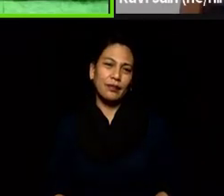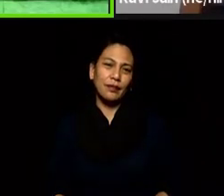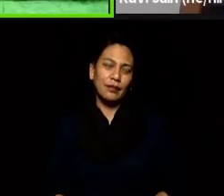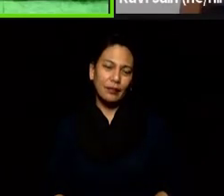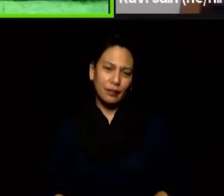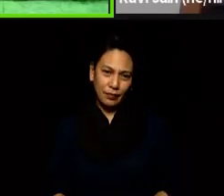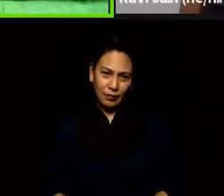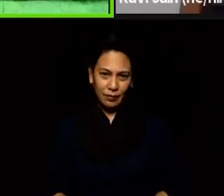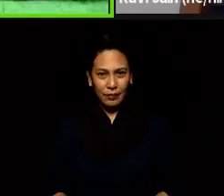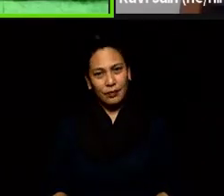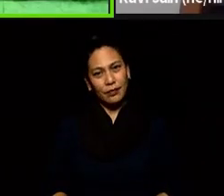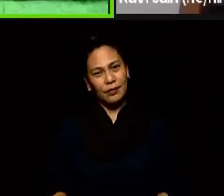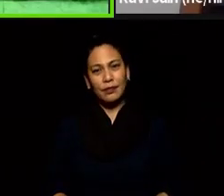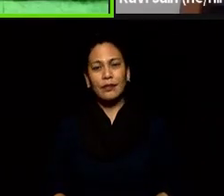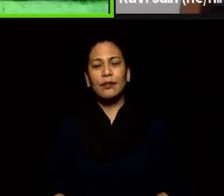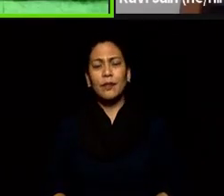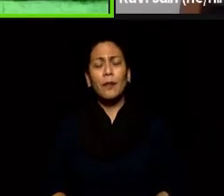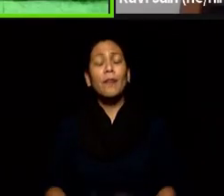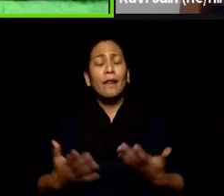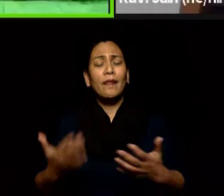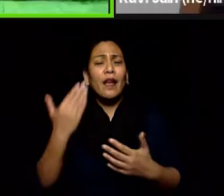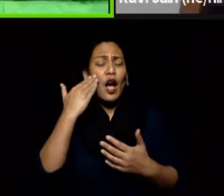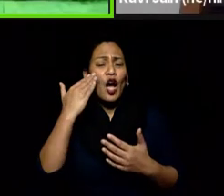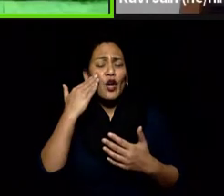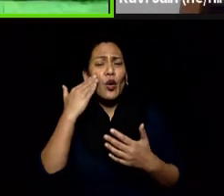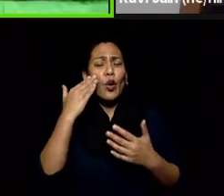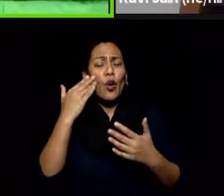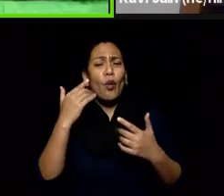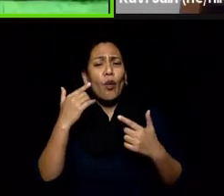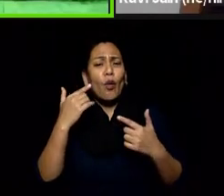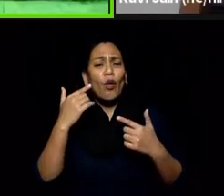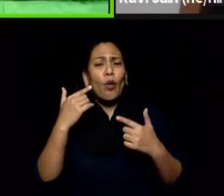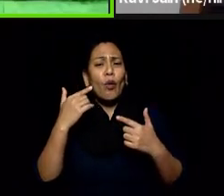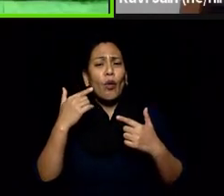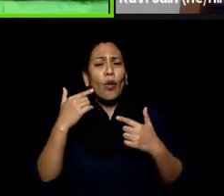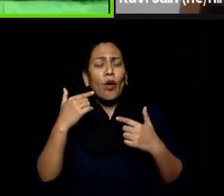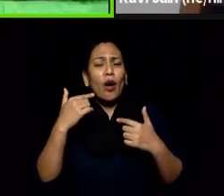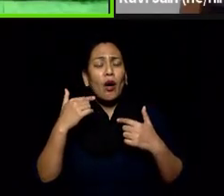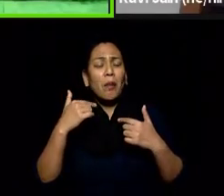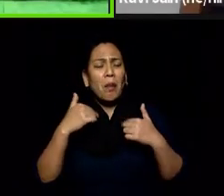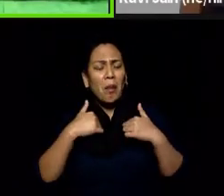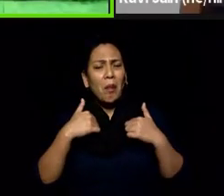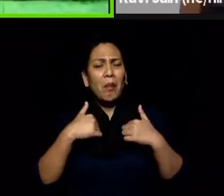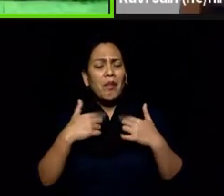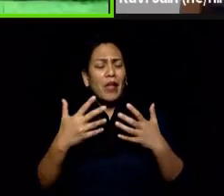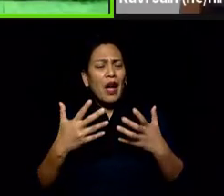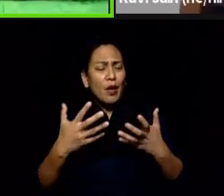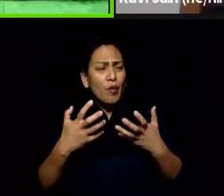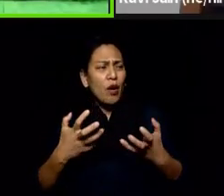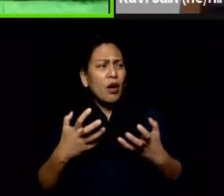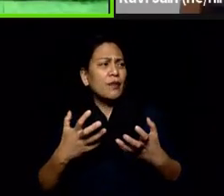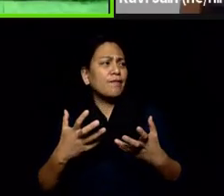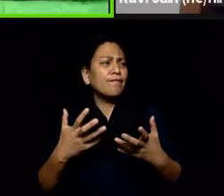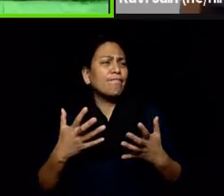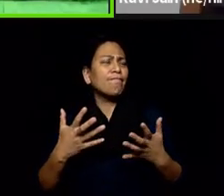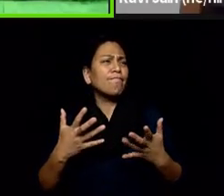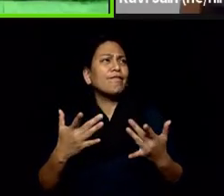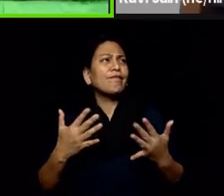I know that I want to, I know that I personally, I know that I'm a person who wants to, that I'm a person that